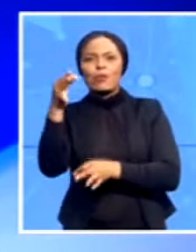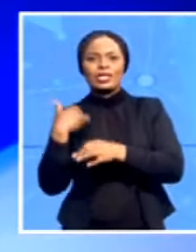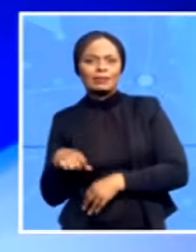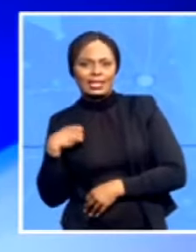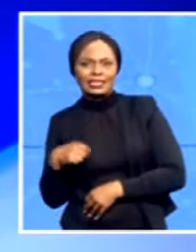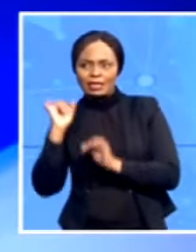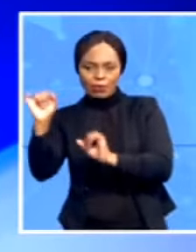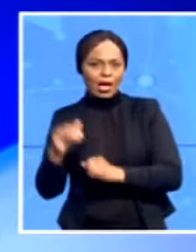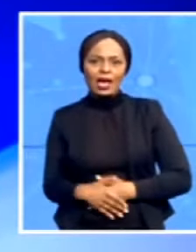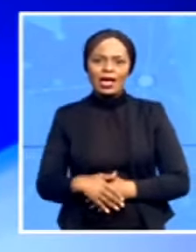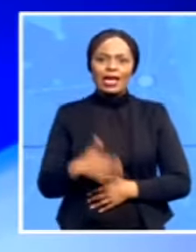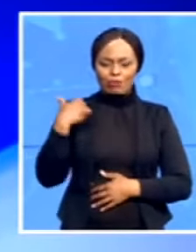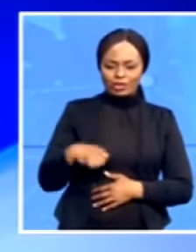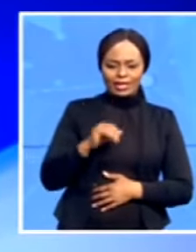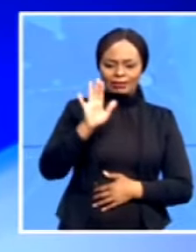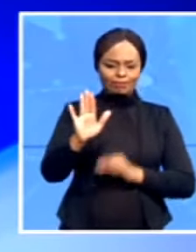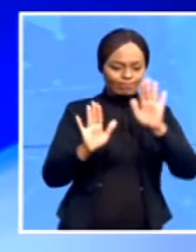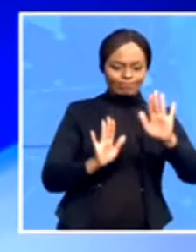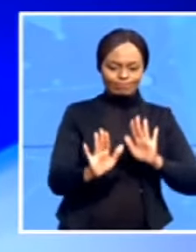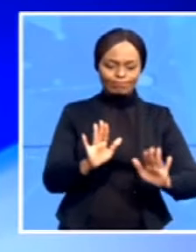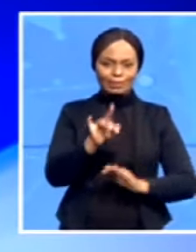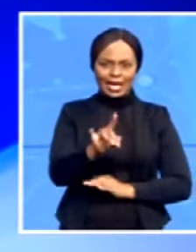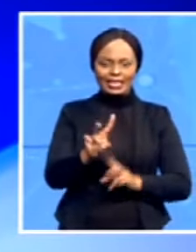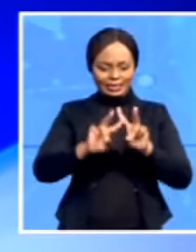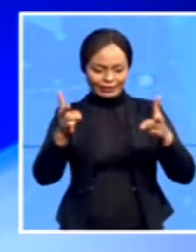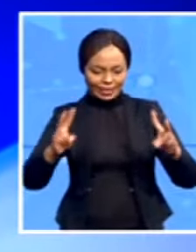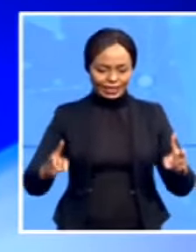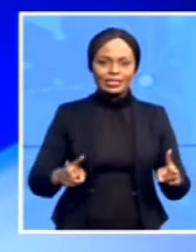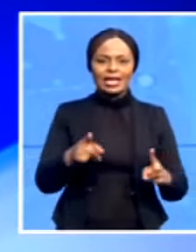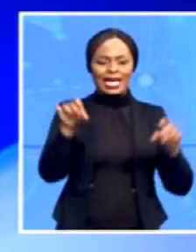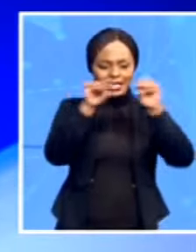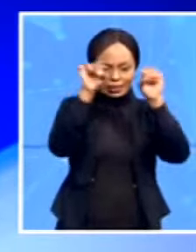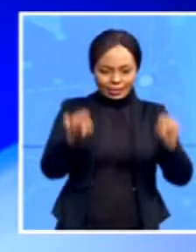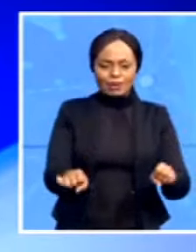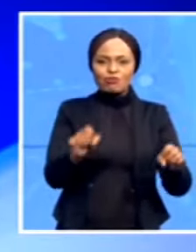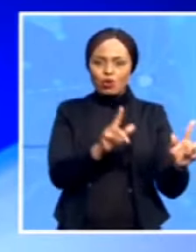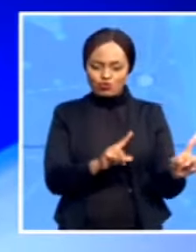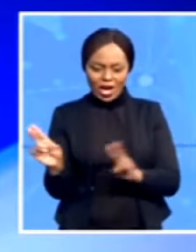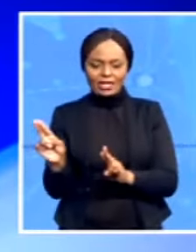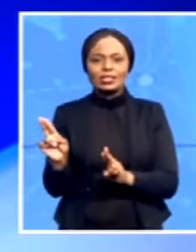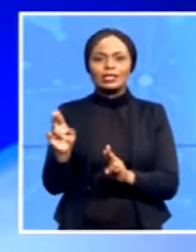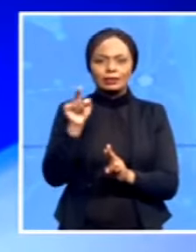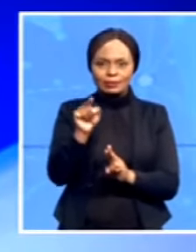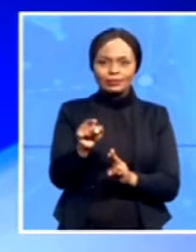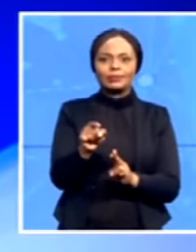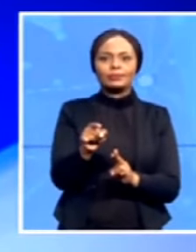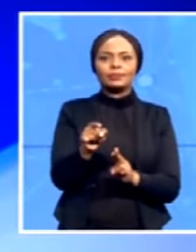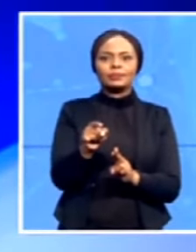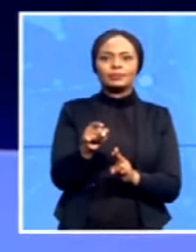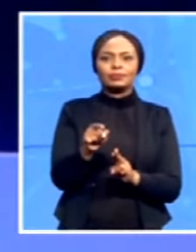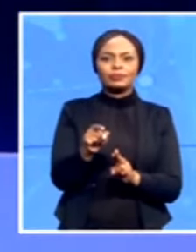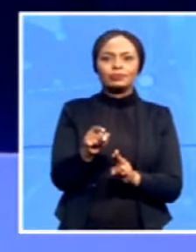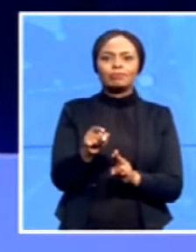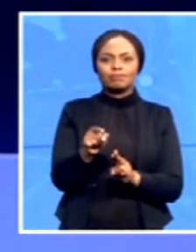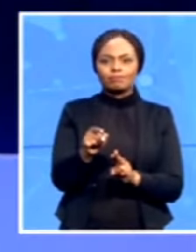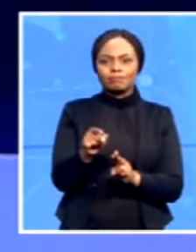that the systems that are going to be used on the day of the elections are indeed in place. So break